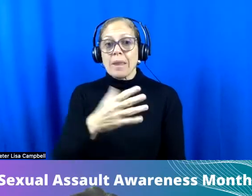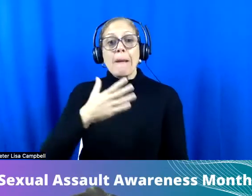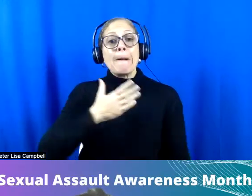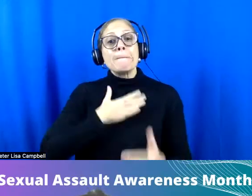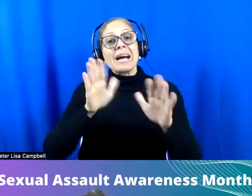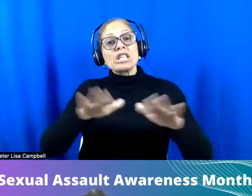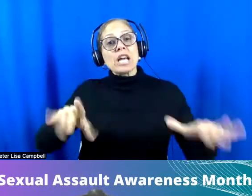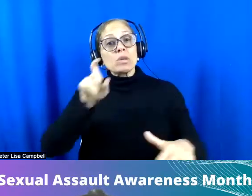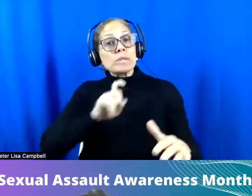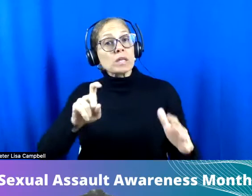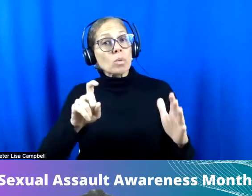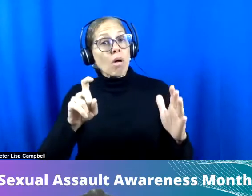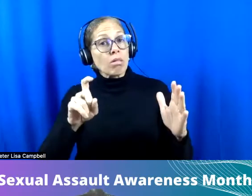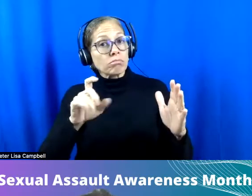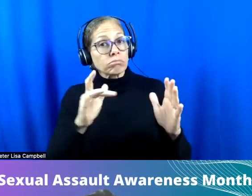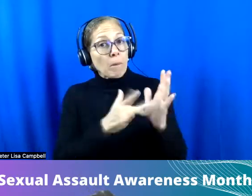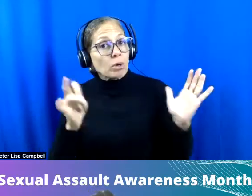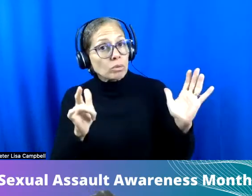sexual abuse was